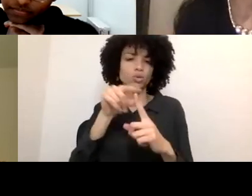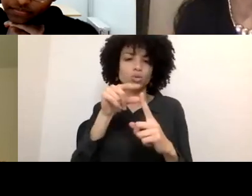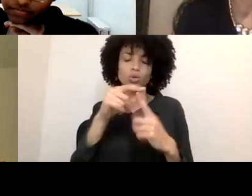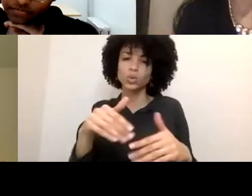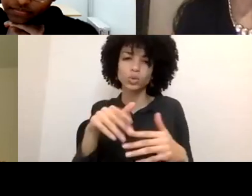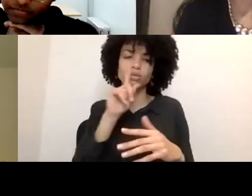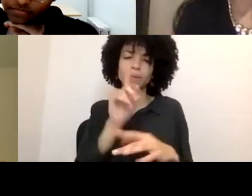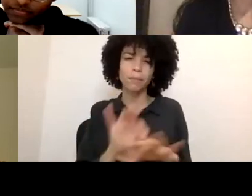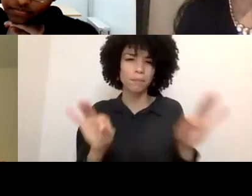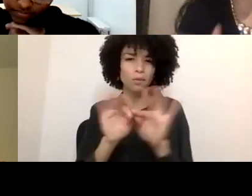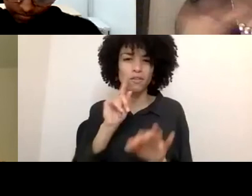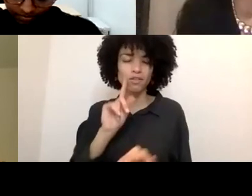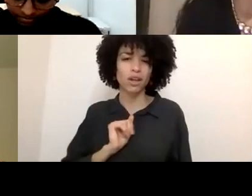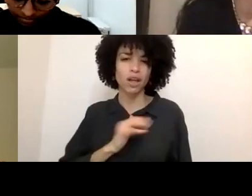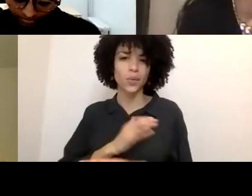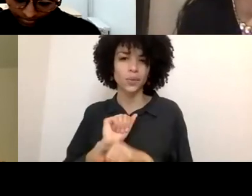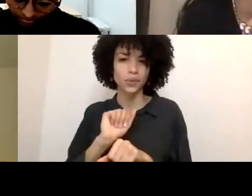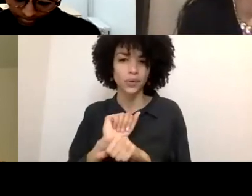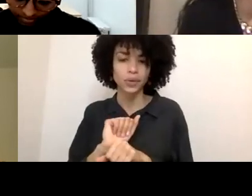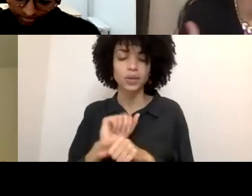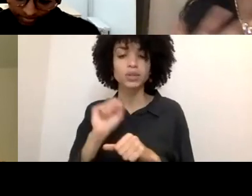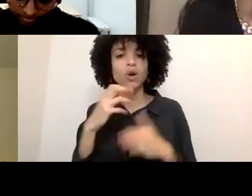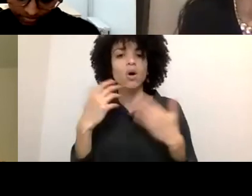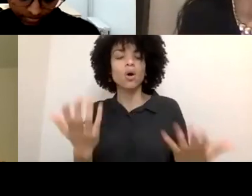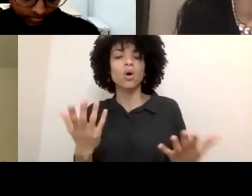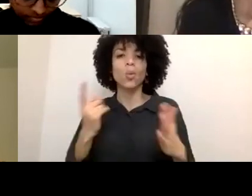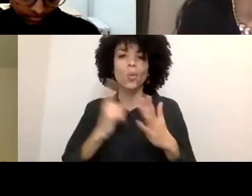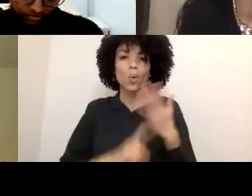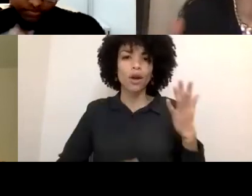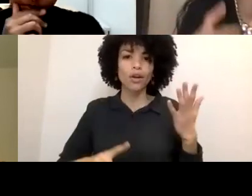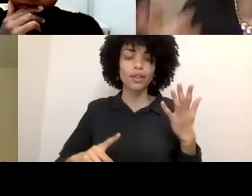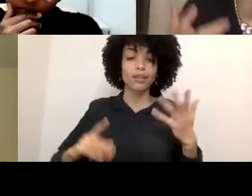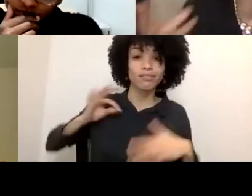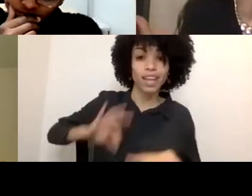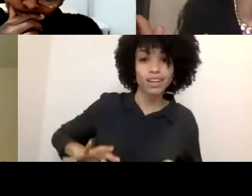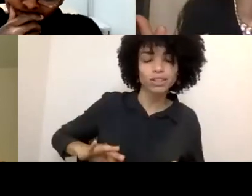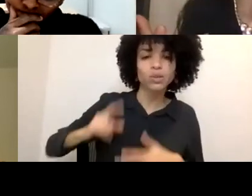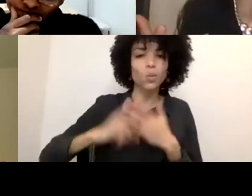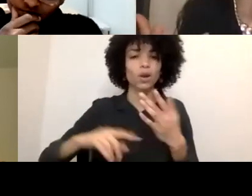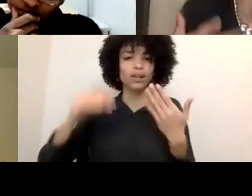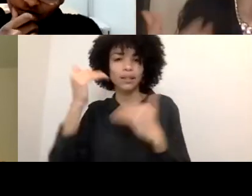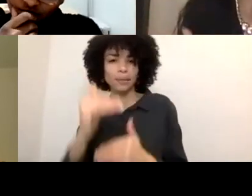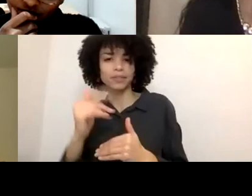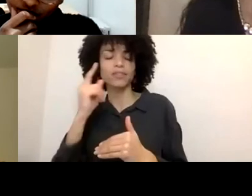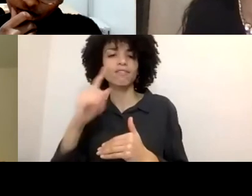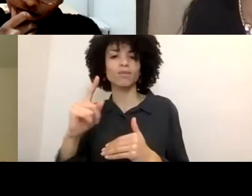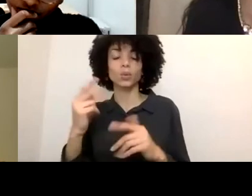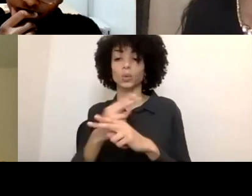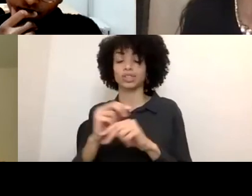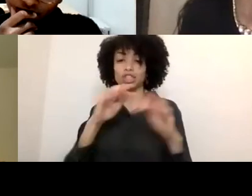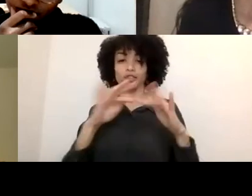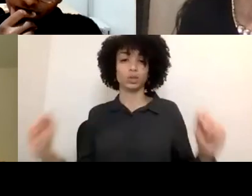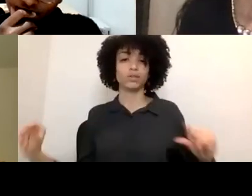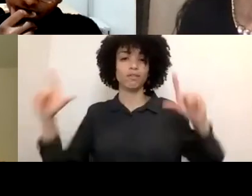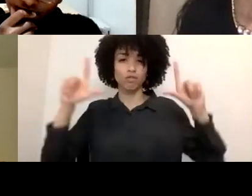So, what are the advantages as well as like the limitations of using this diversity framework as a way of thinking about change in the